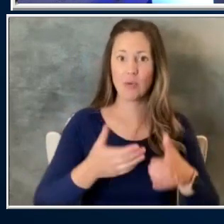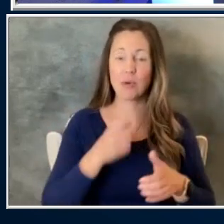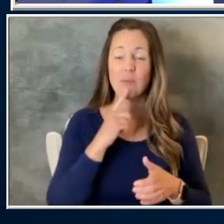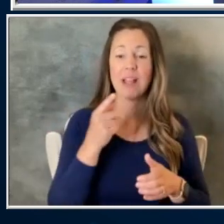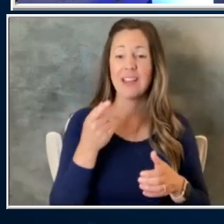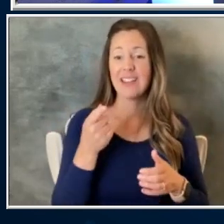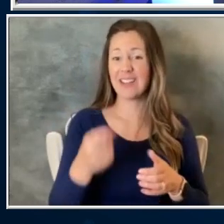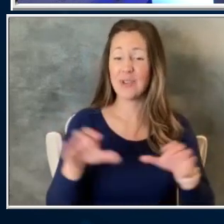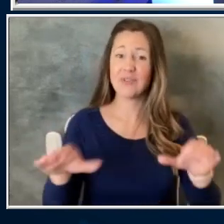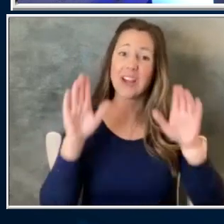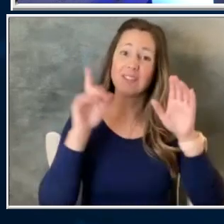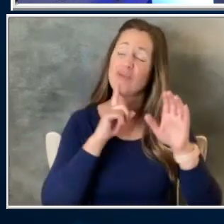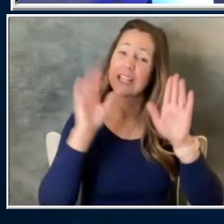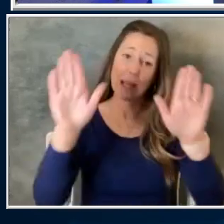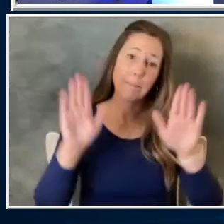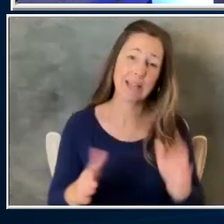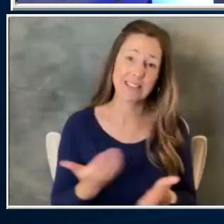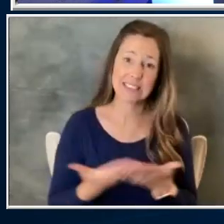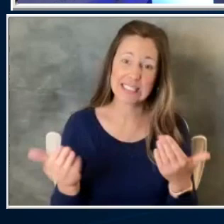really amazing task with?